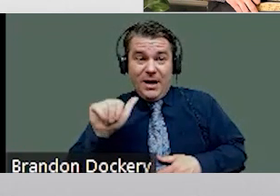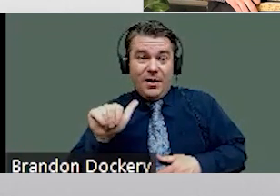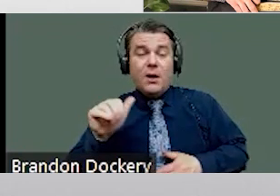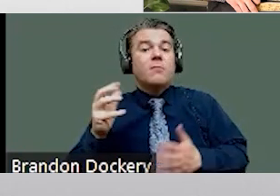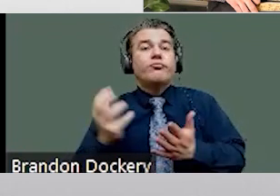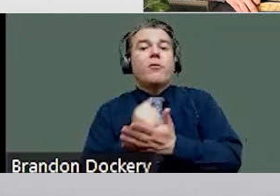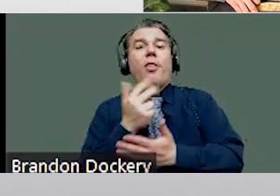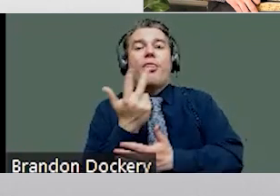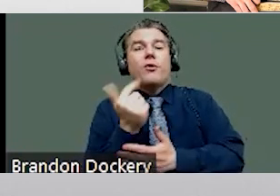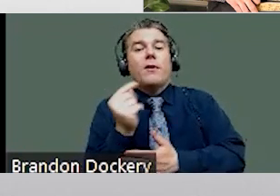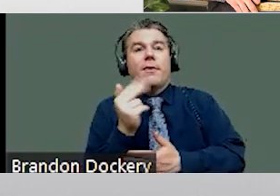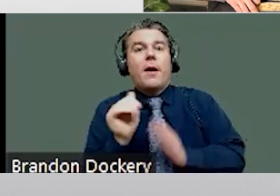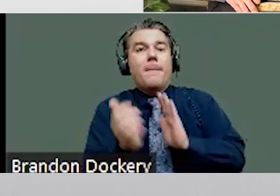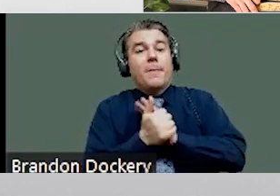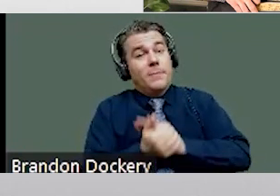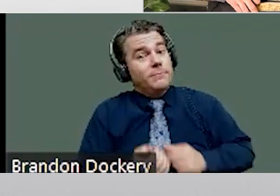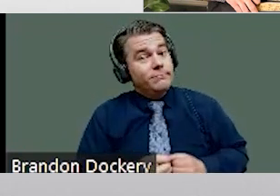invoked the 13th Amendment.